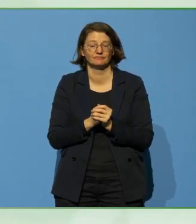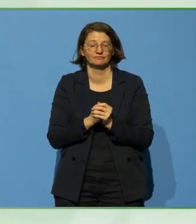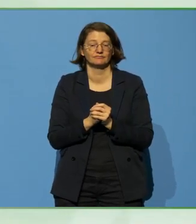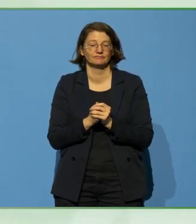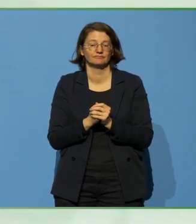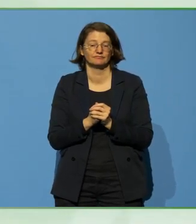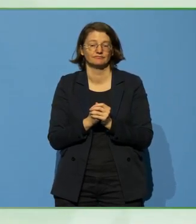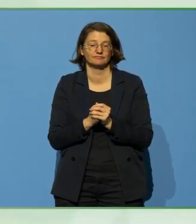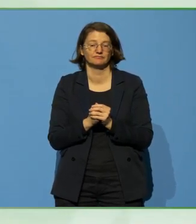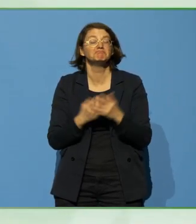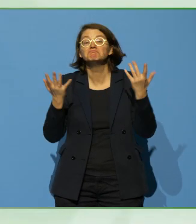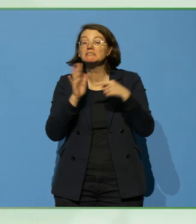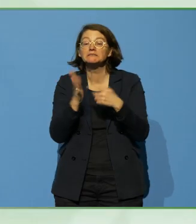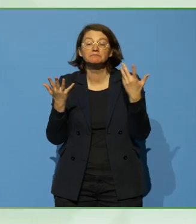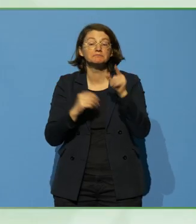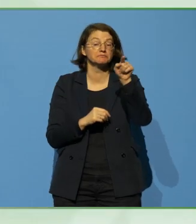you. Or,